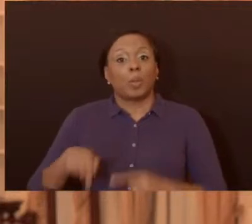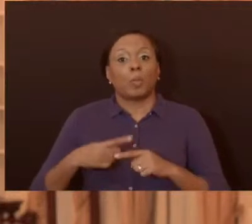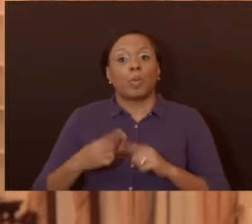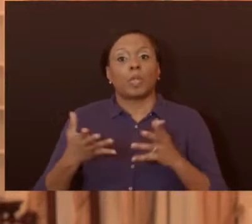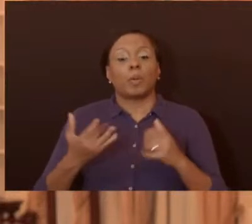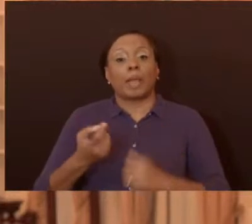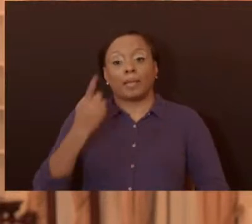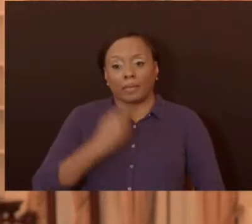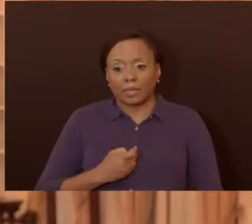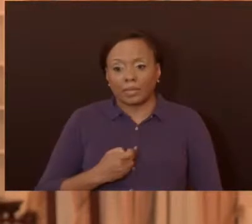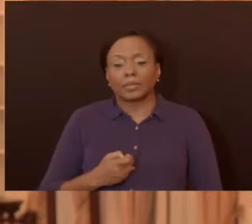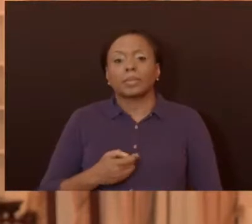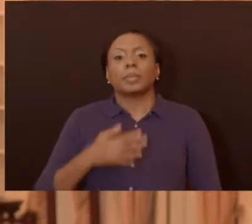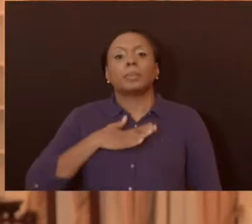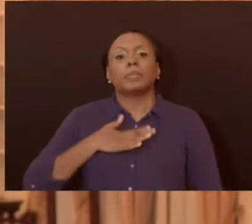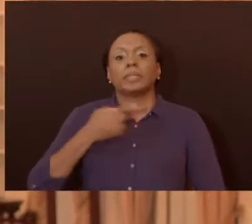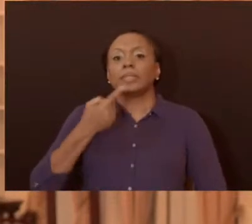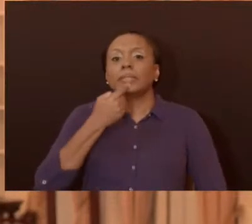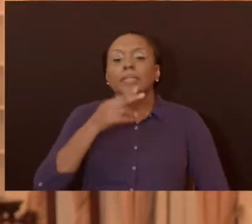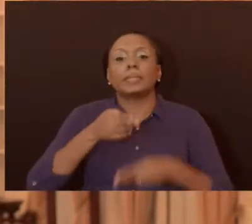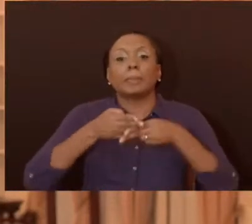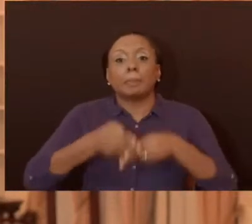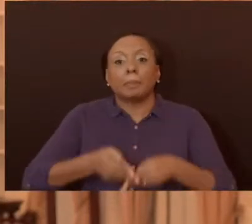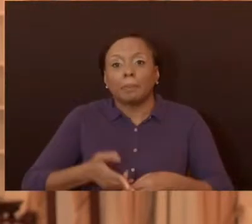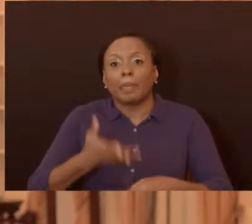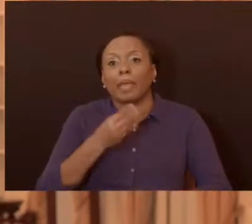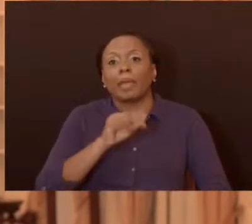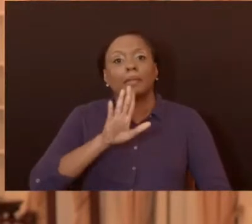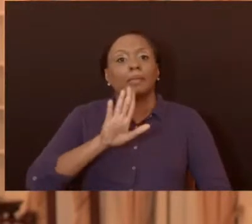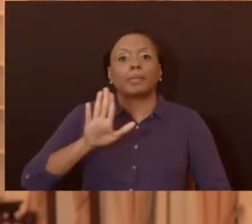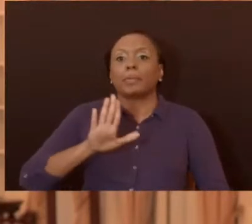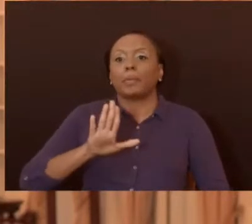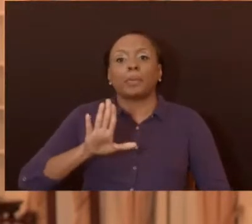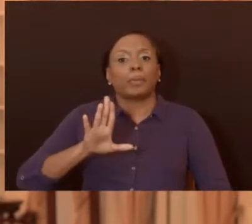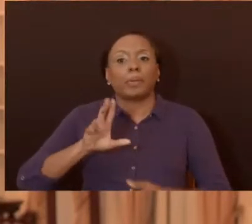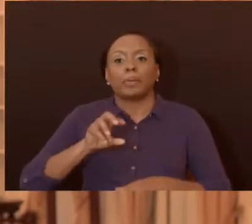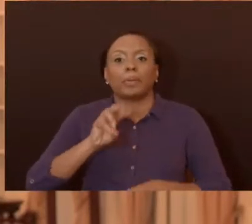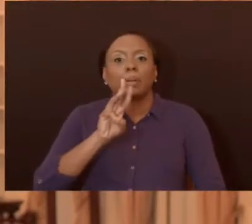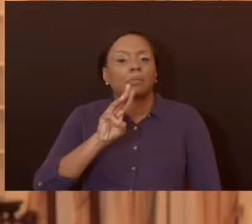and the media house they represent before posing their questions.